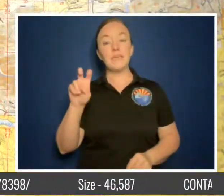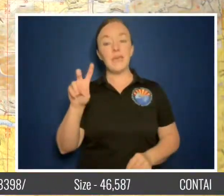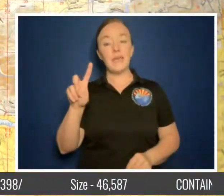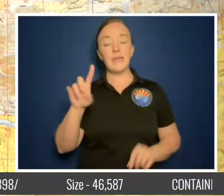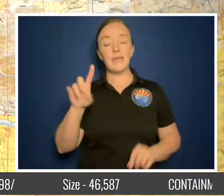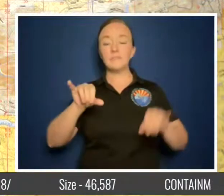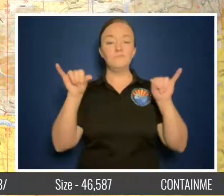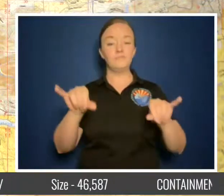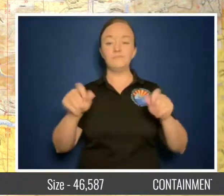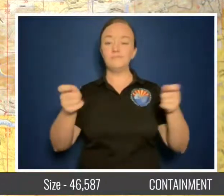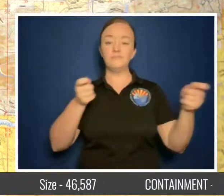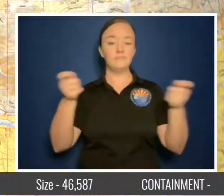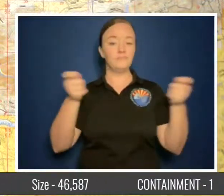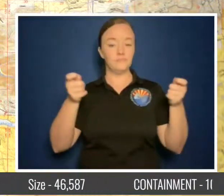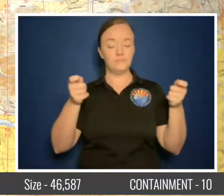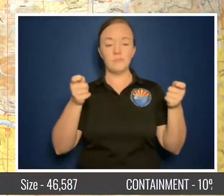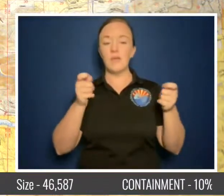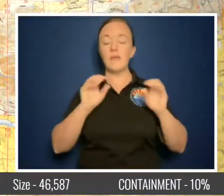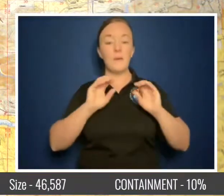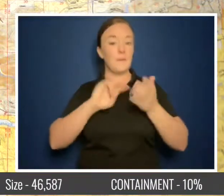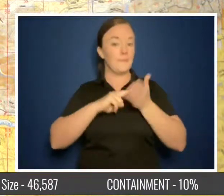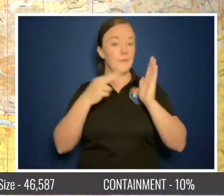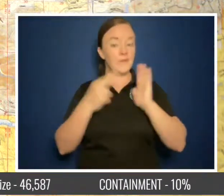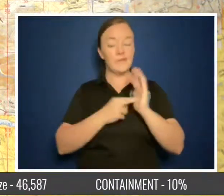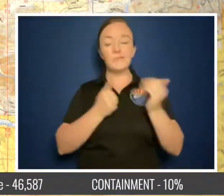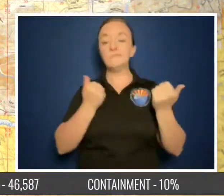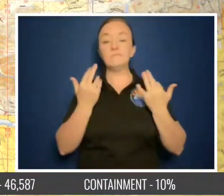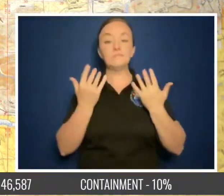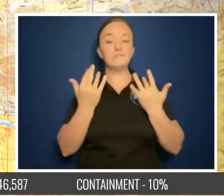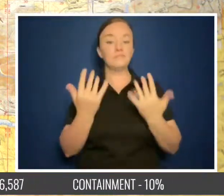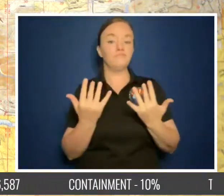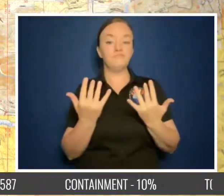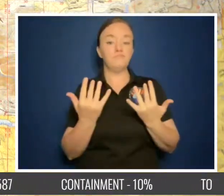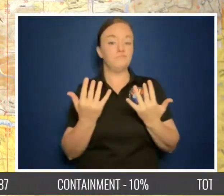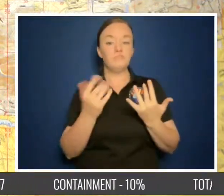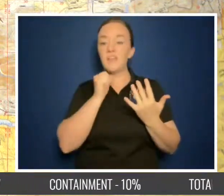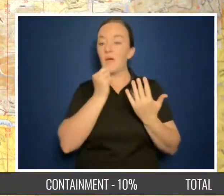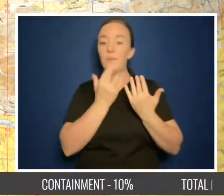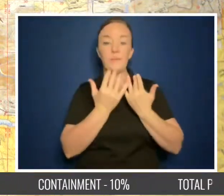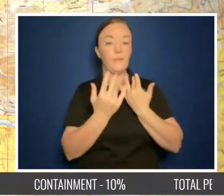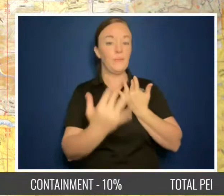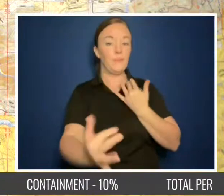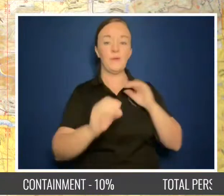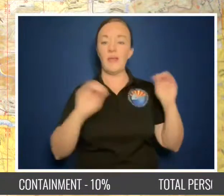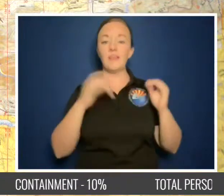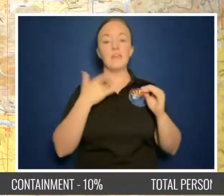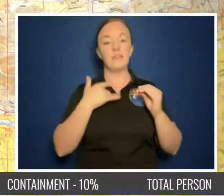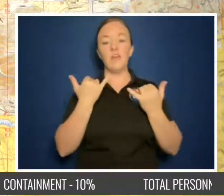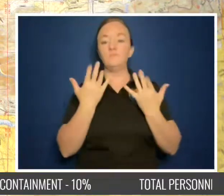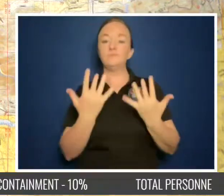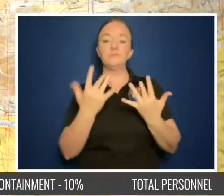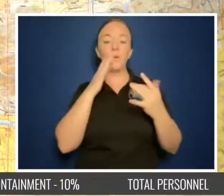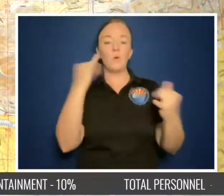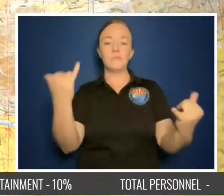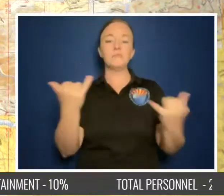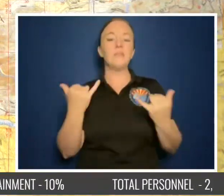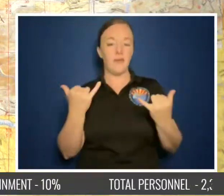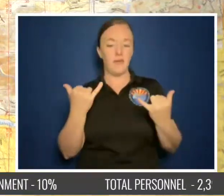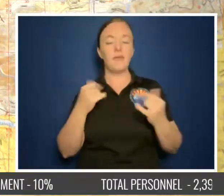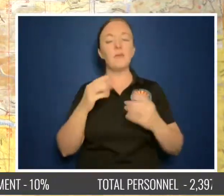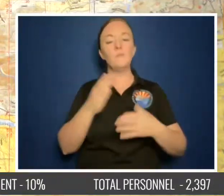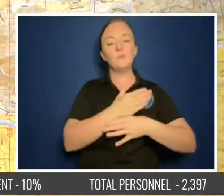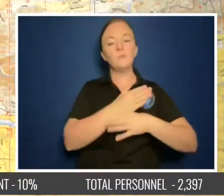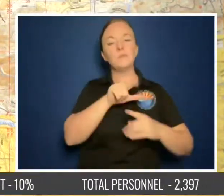stopped here. There's been no fire growth any further to the south towards Quintet, between Quintet and Stumpy Meadows.